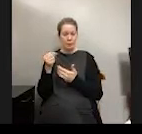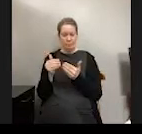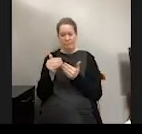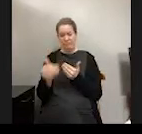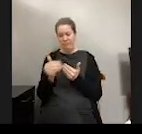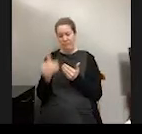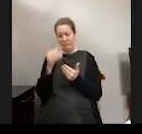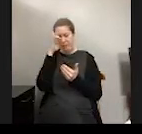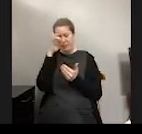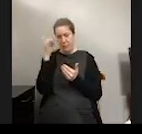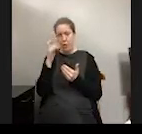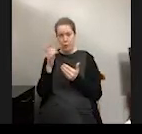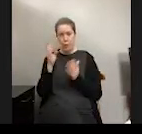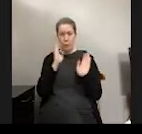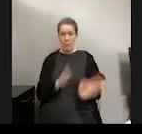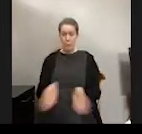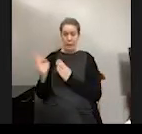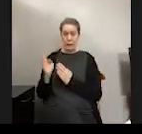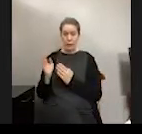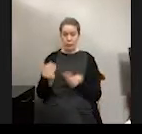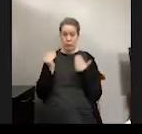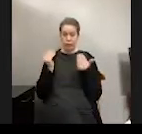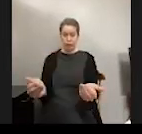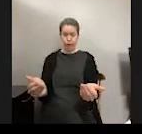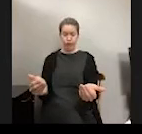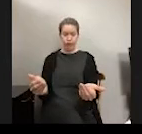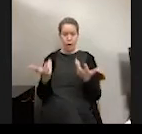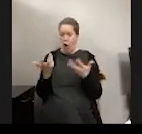might have very small audiences. We had already designed it with